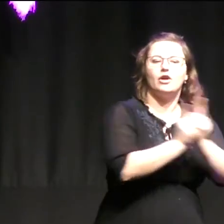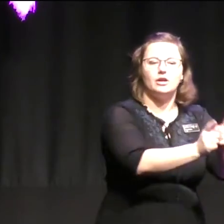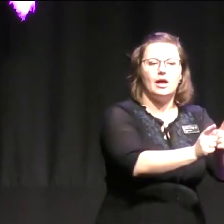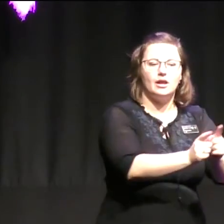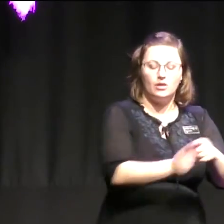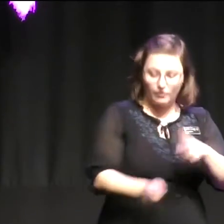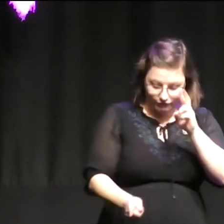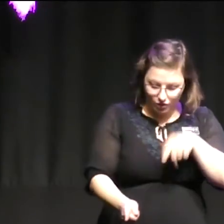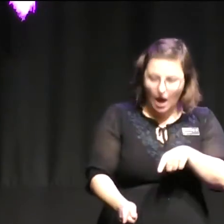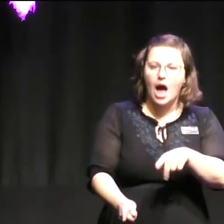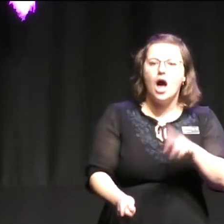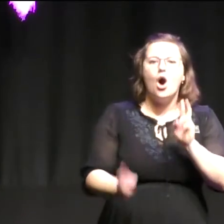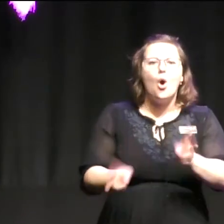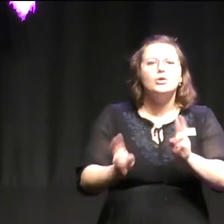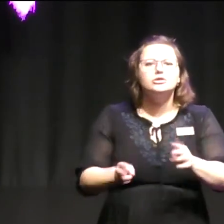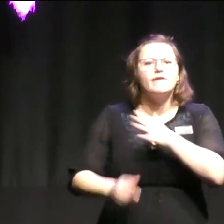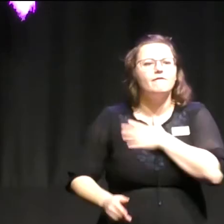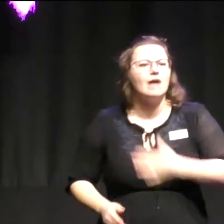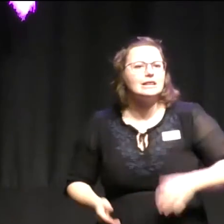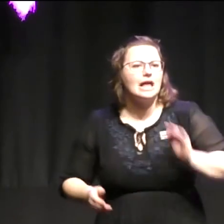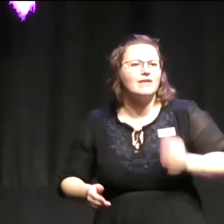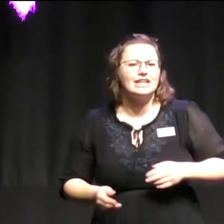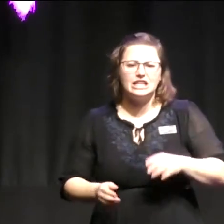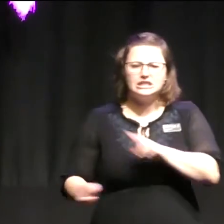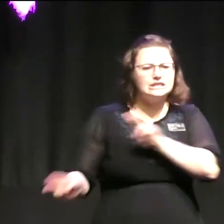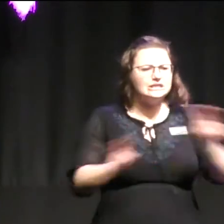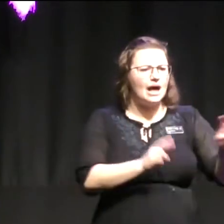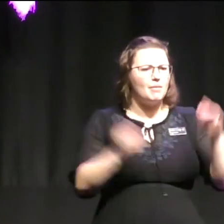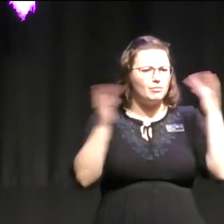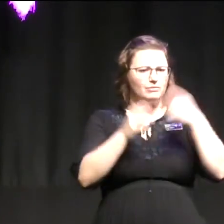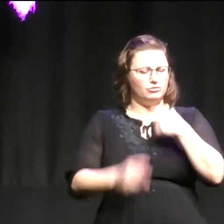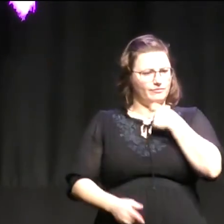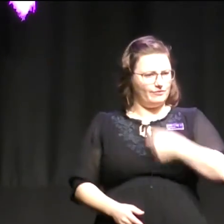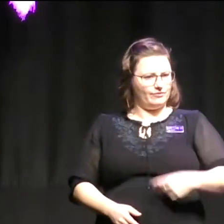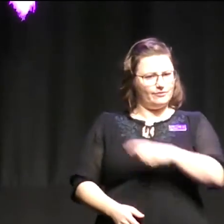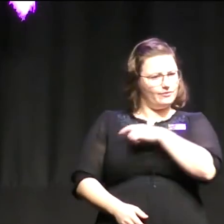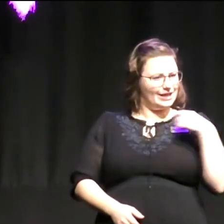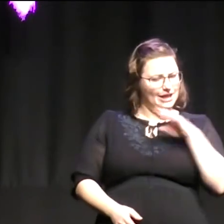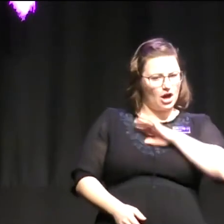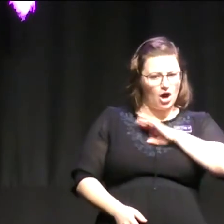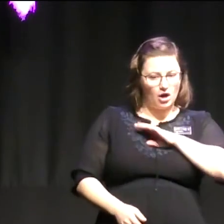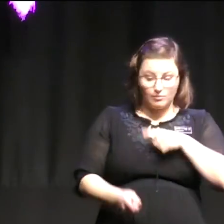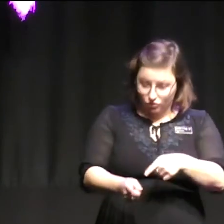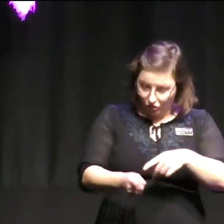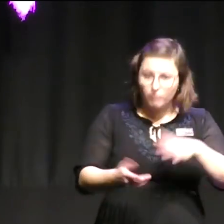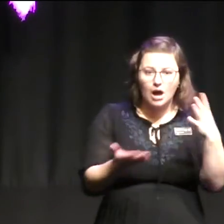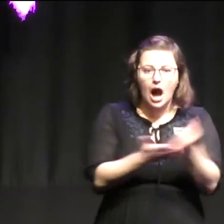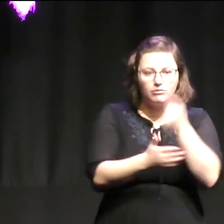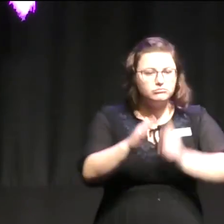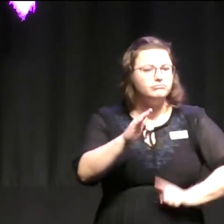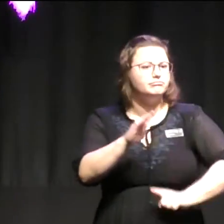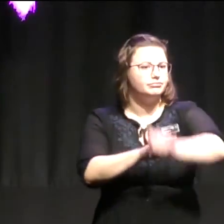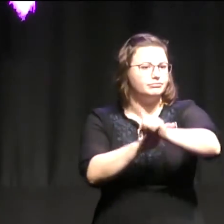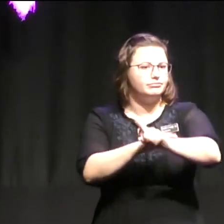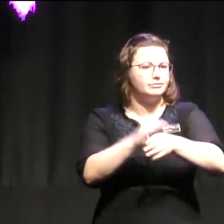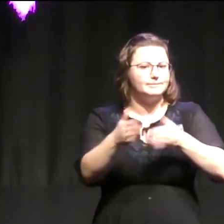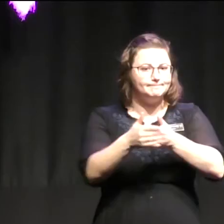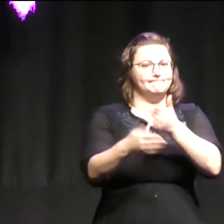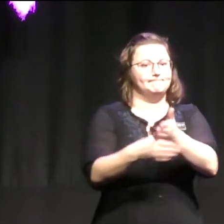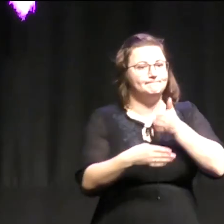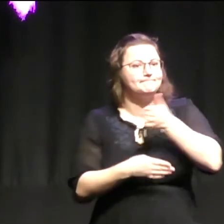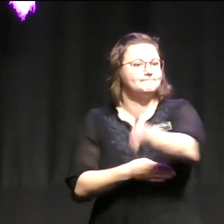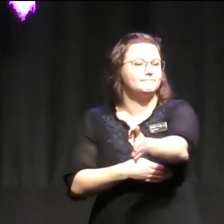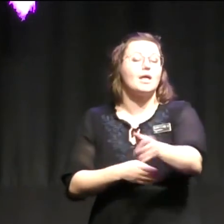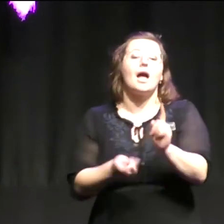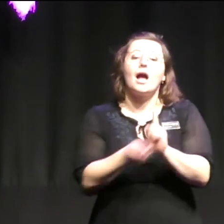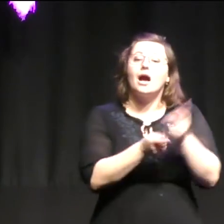are also all poor women, they also had similar issues and struggles, and yet if they have been able to overcome, maybe we